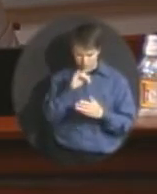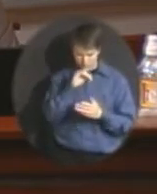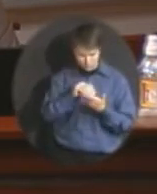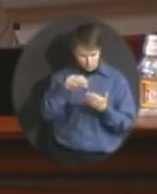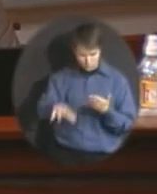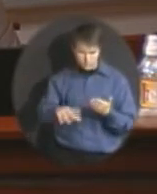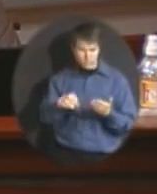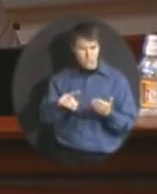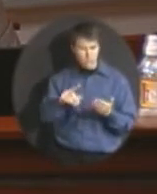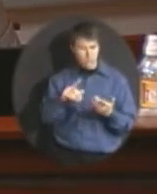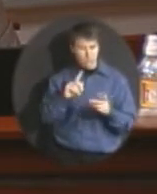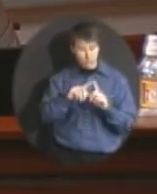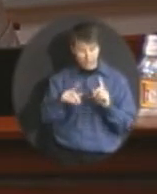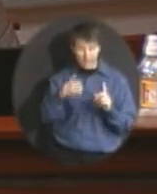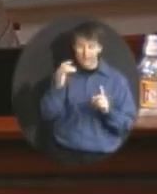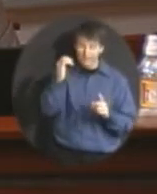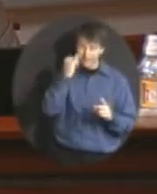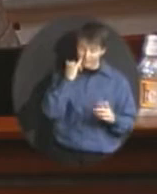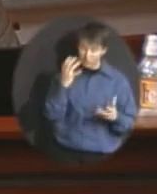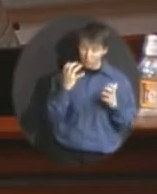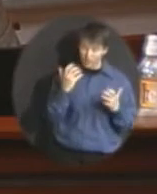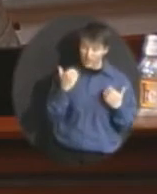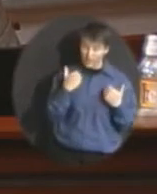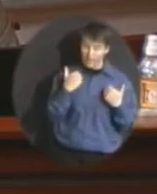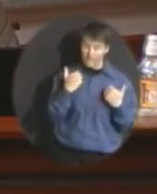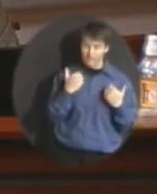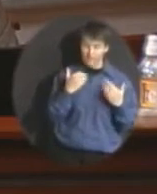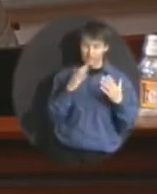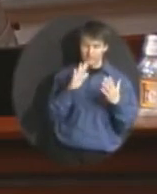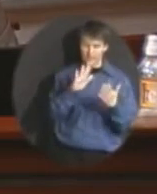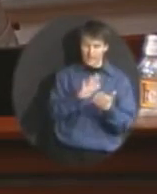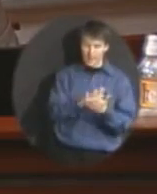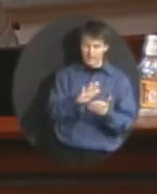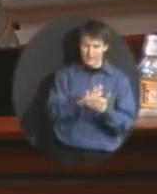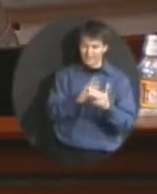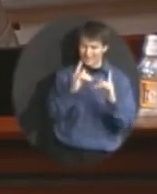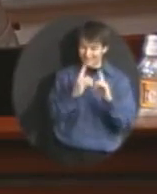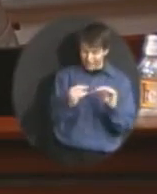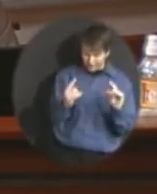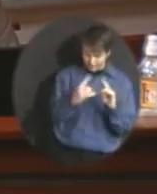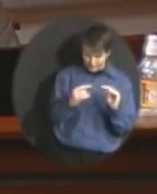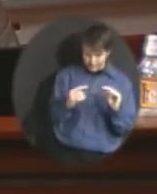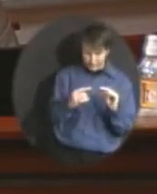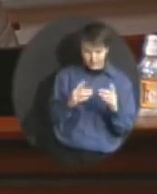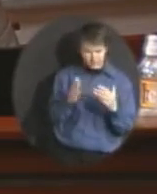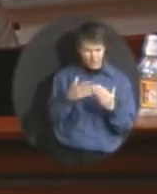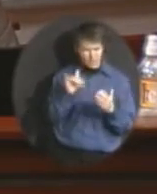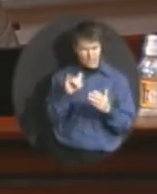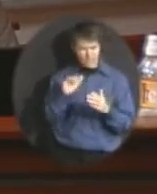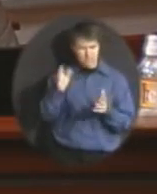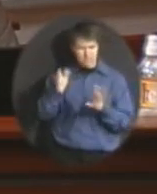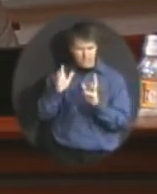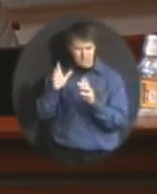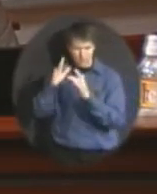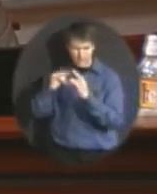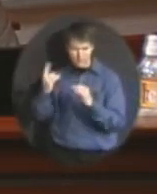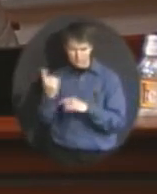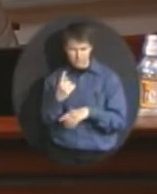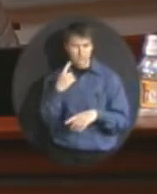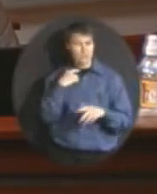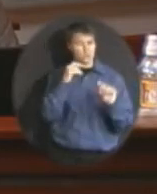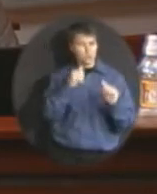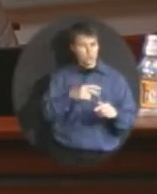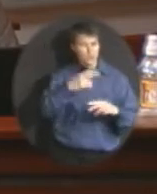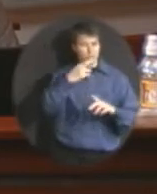school. But if you wanted to have an academic camp similar to an athletic camp, you could go through facility rental the way